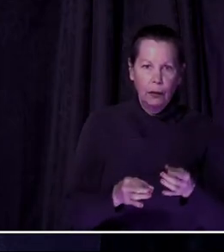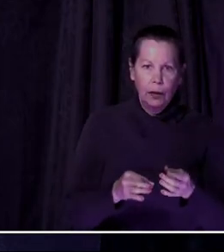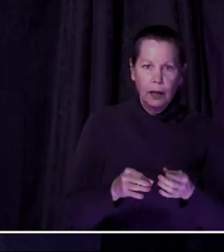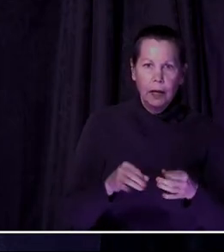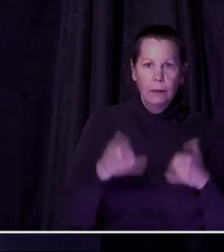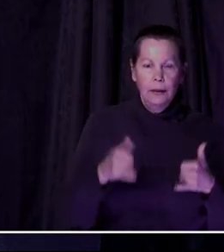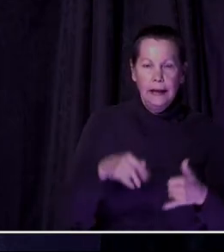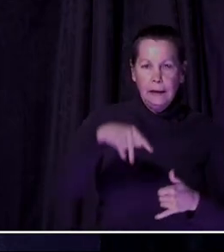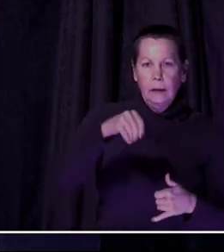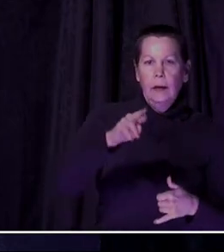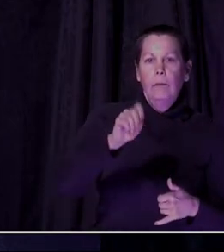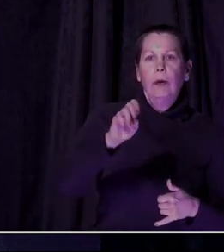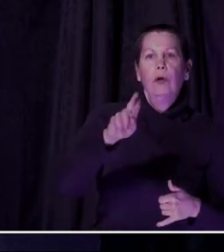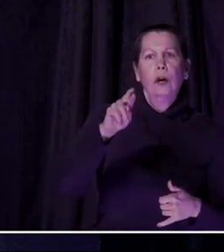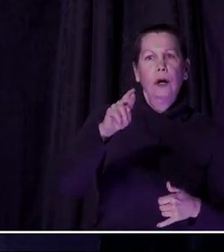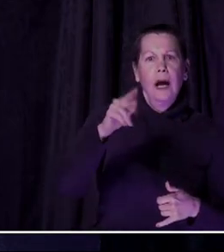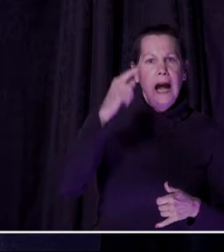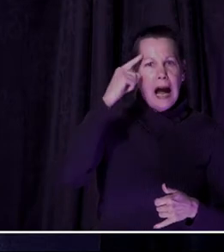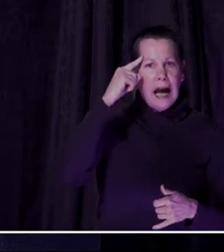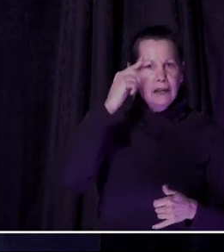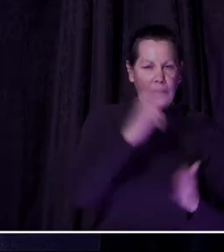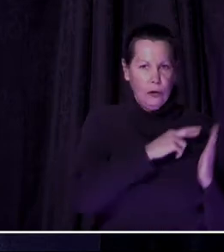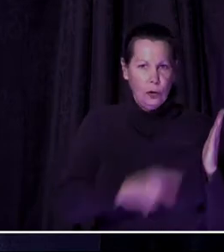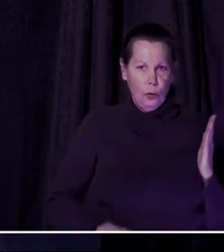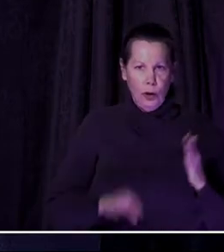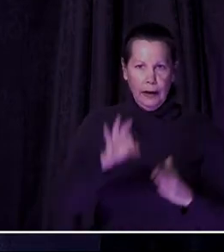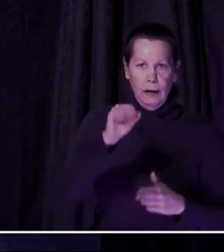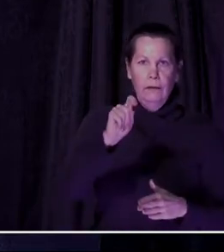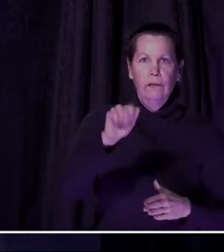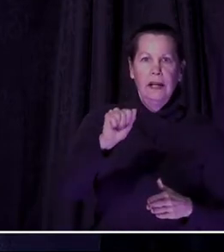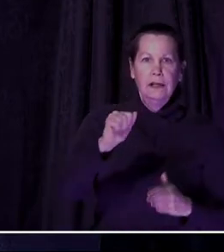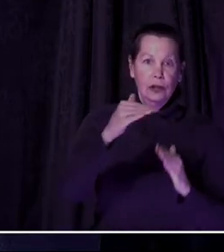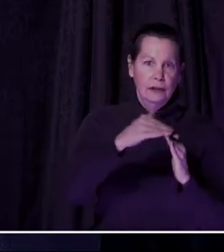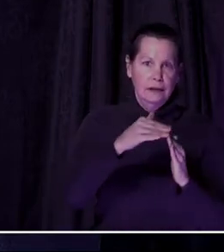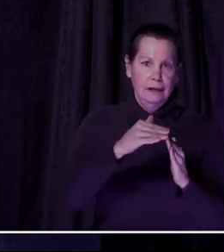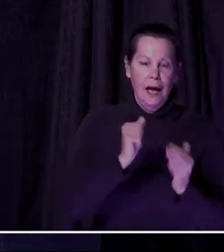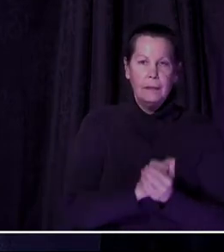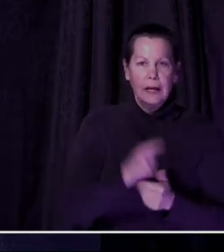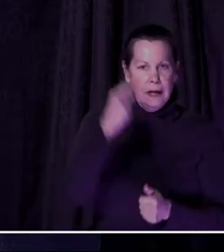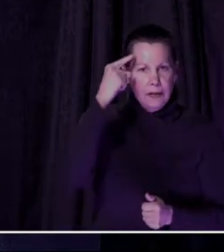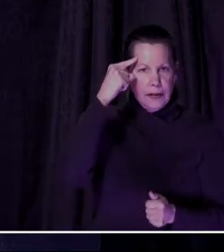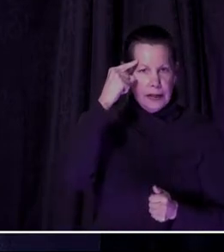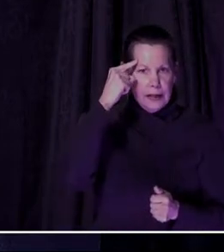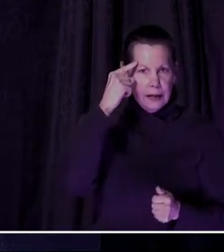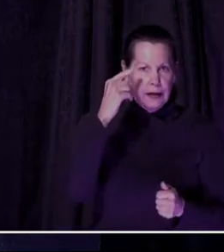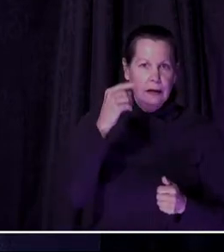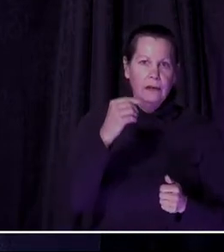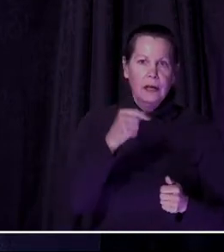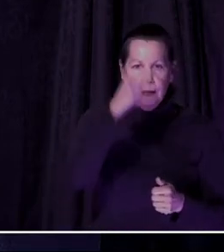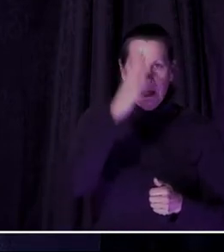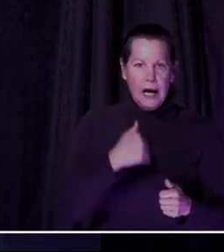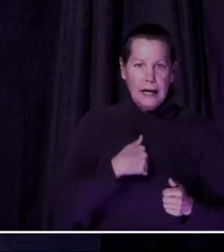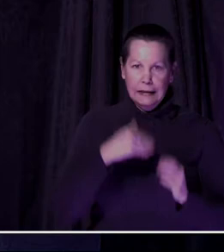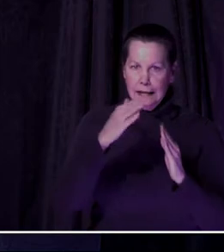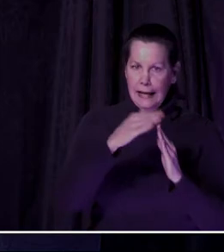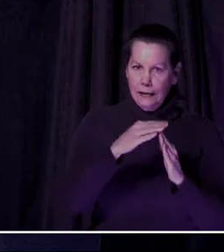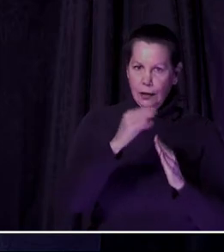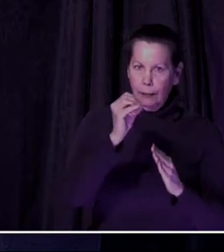know, I think the royal flush is the top dog. Think of God having that top dog card, that royal